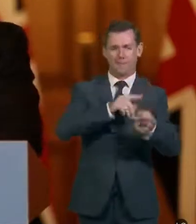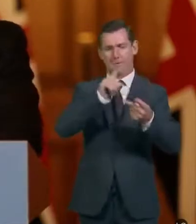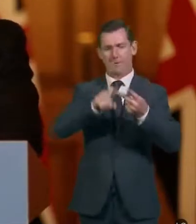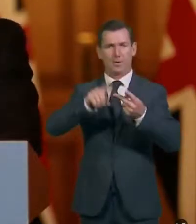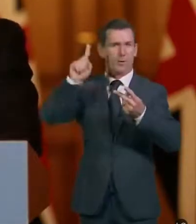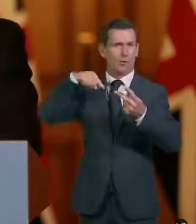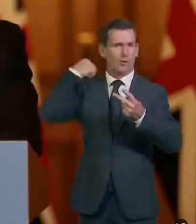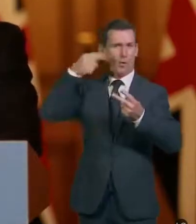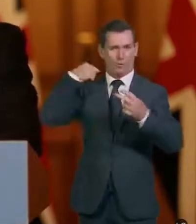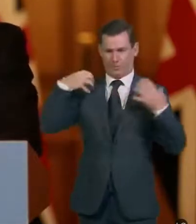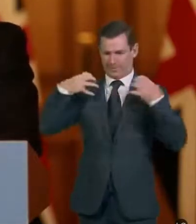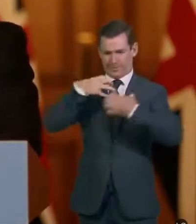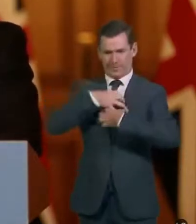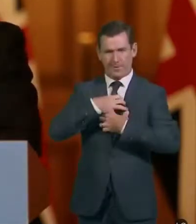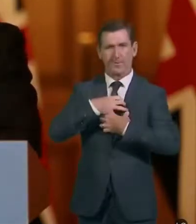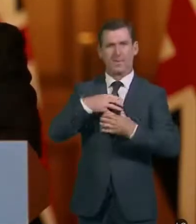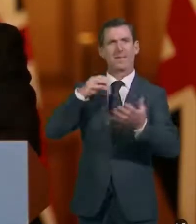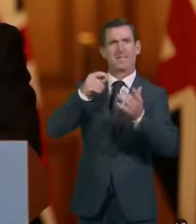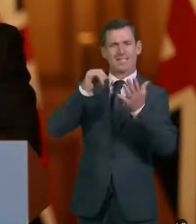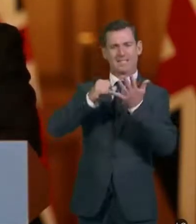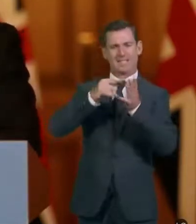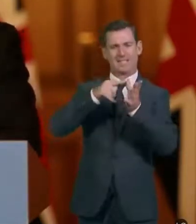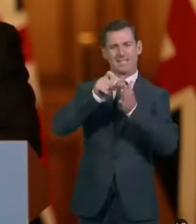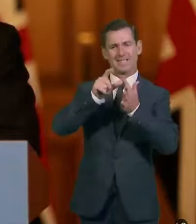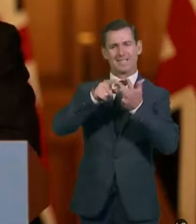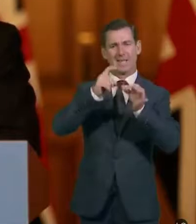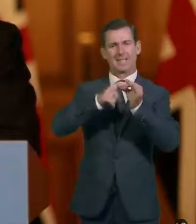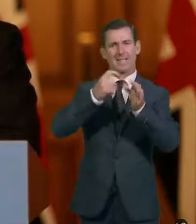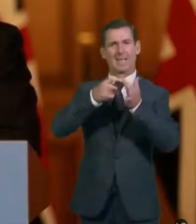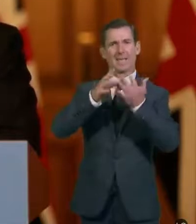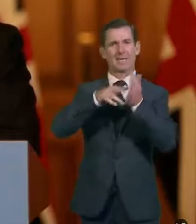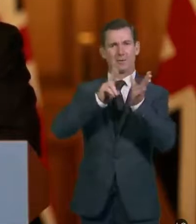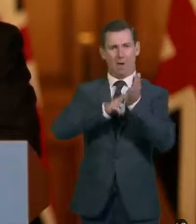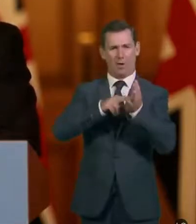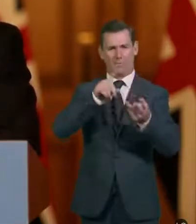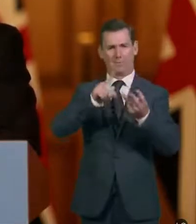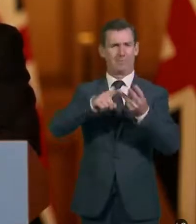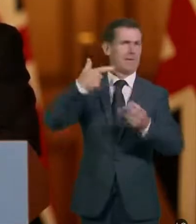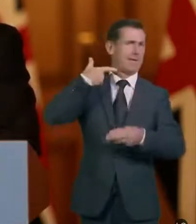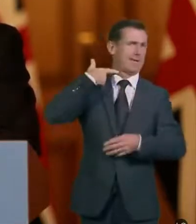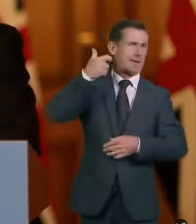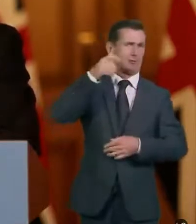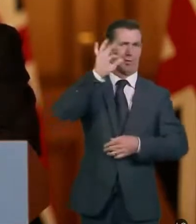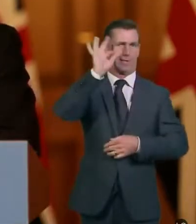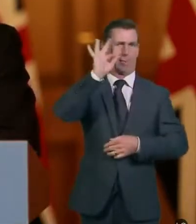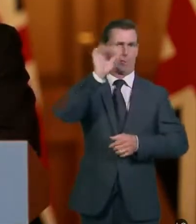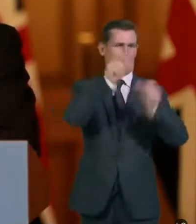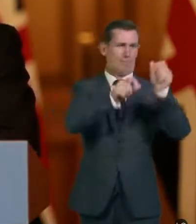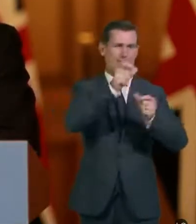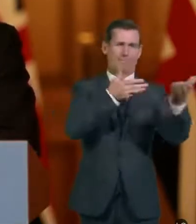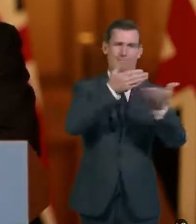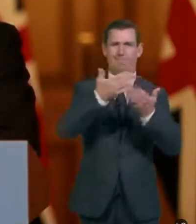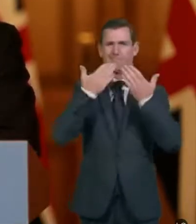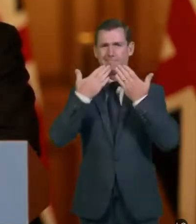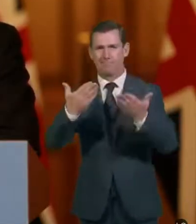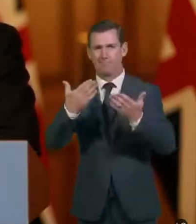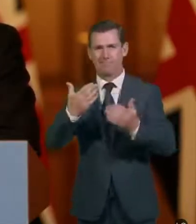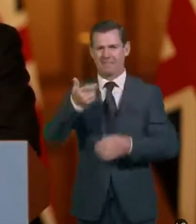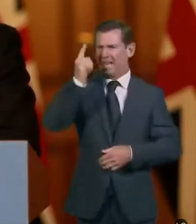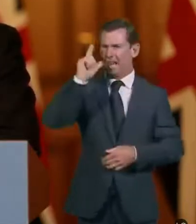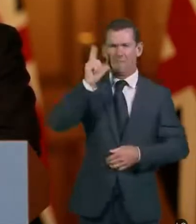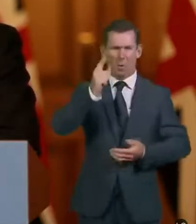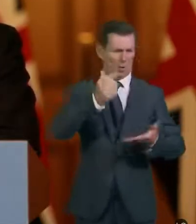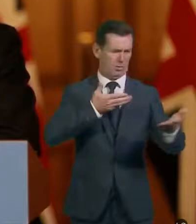us. In Merseyside, where the situation is most acute, we were able to conclude talks quickly. In London, we've worked